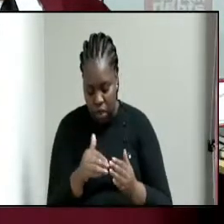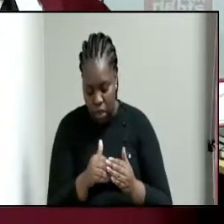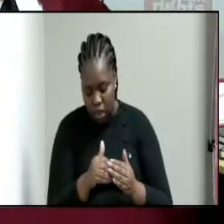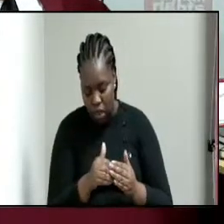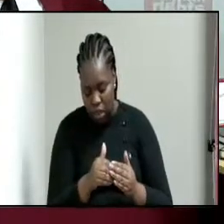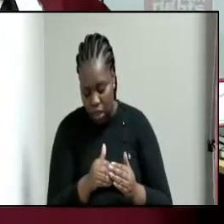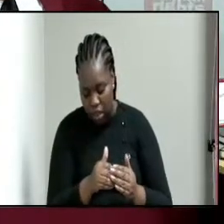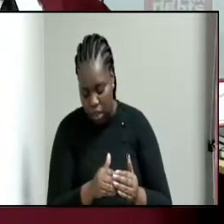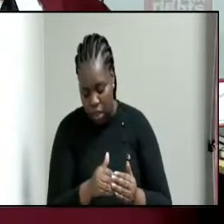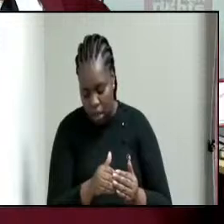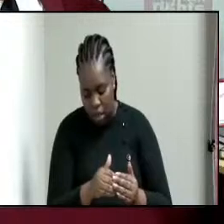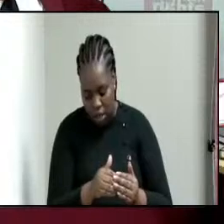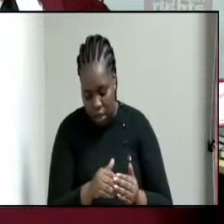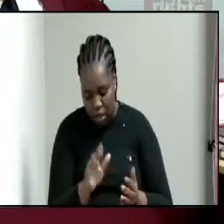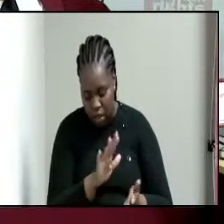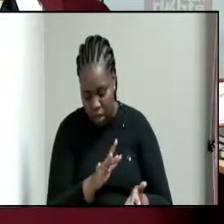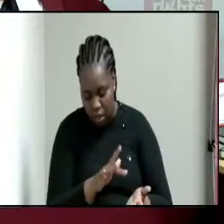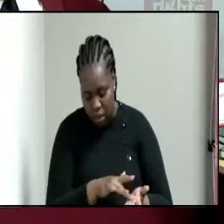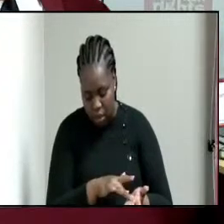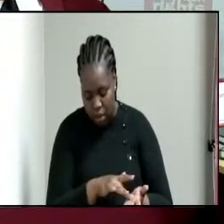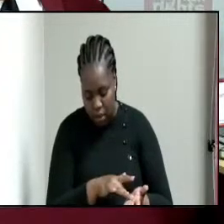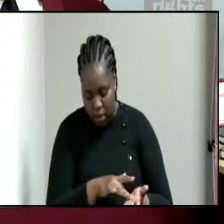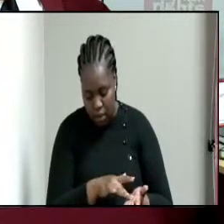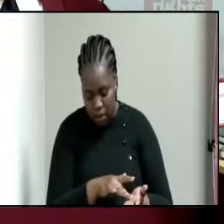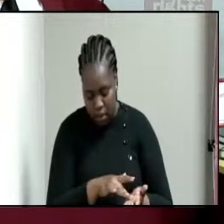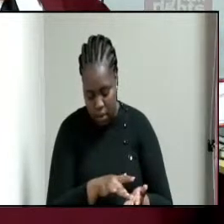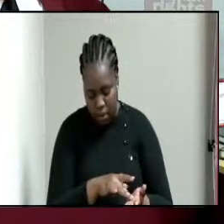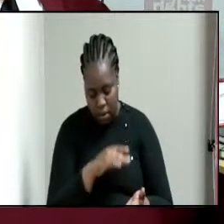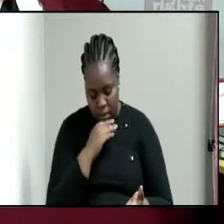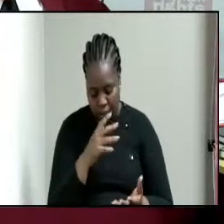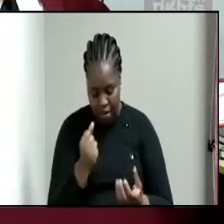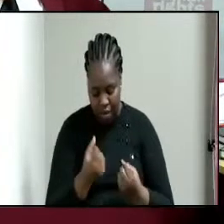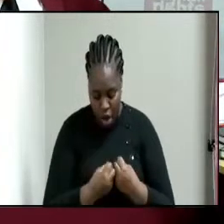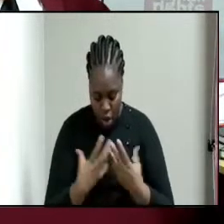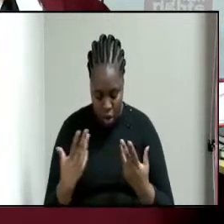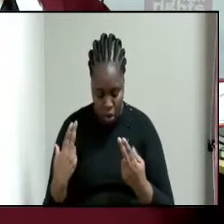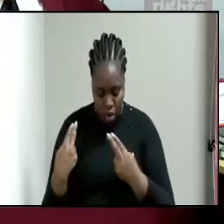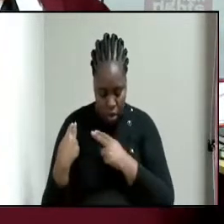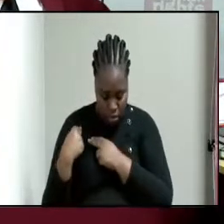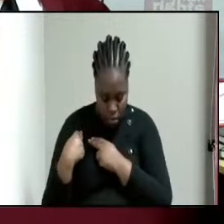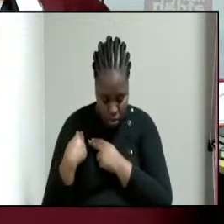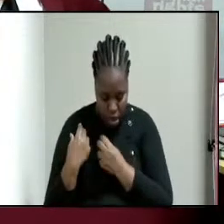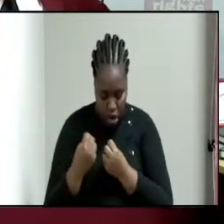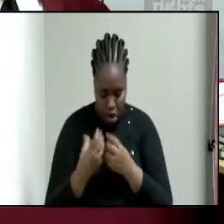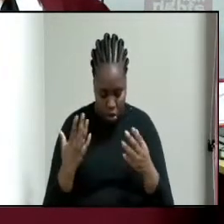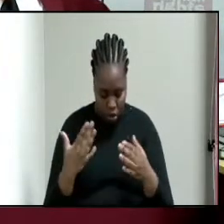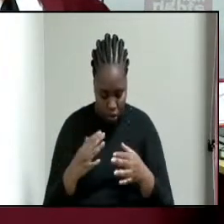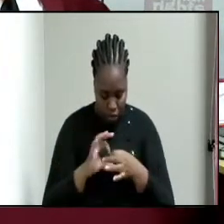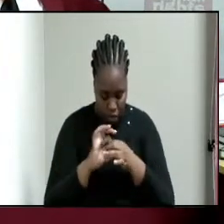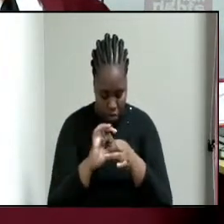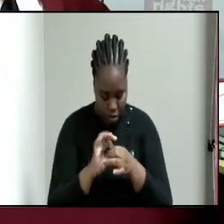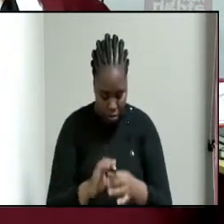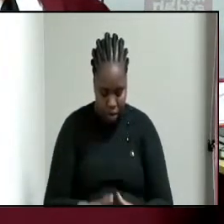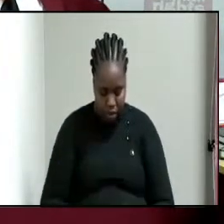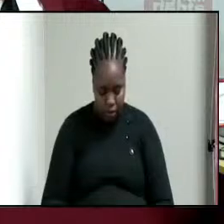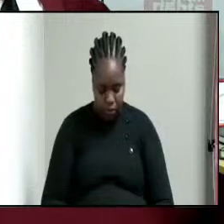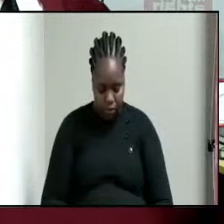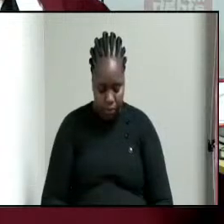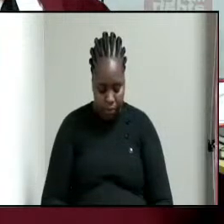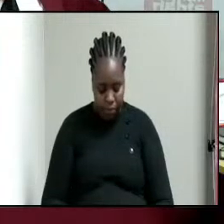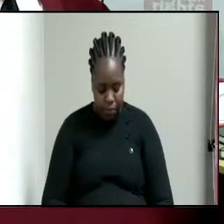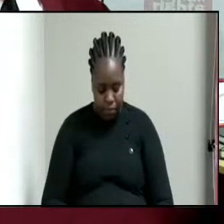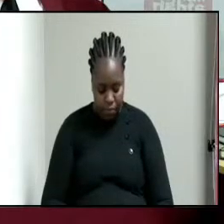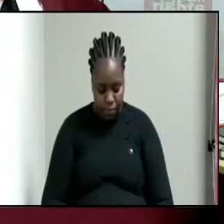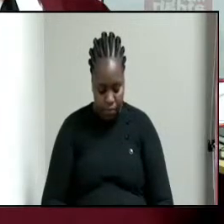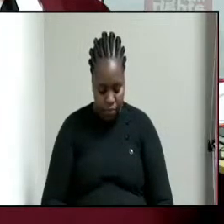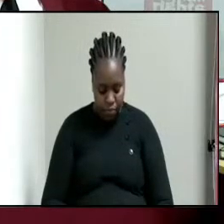come with a lot of responsibility, a lot of commitment. So, you know, it